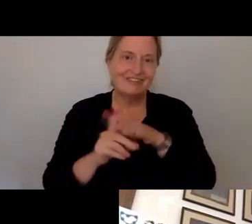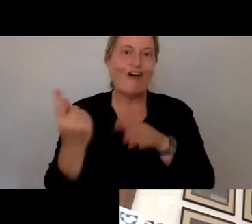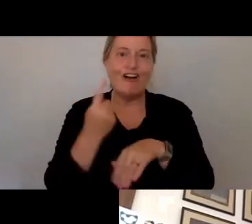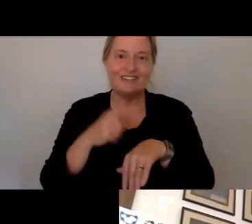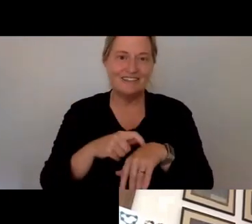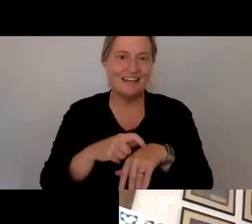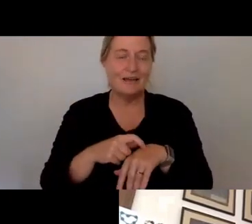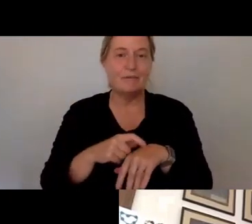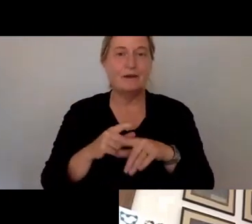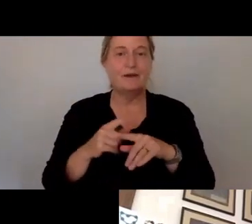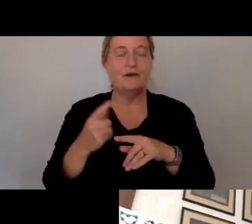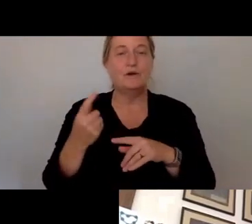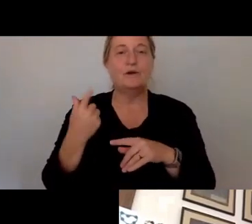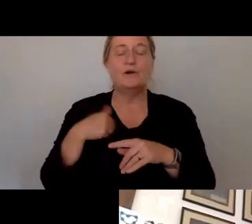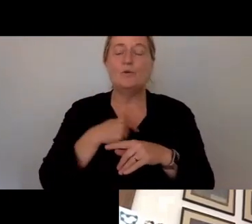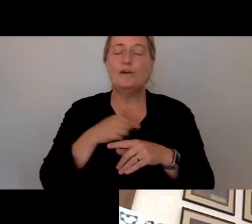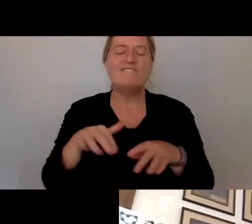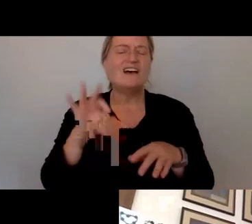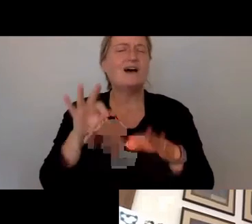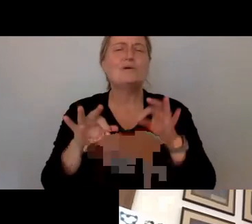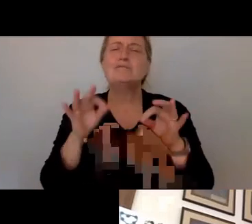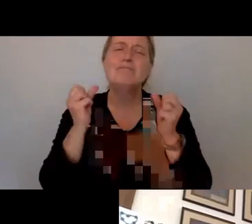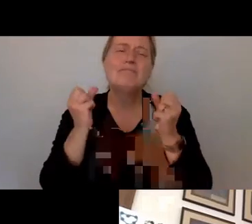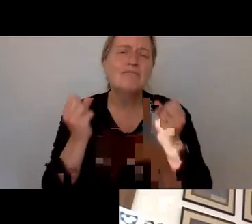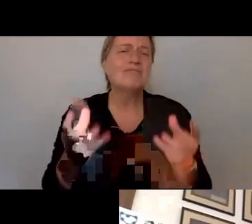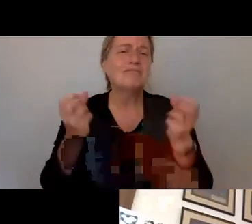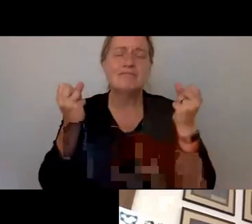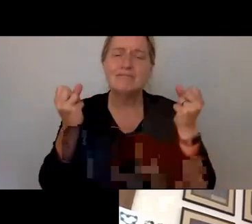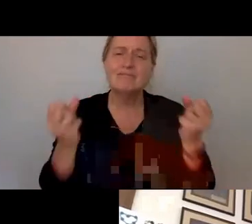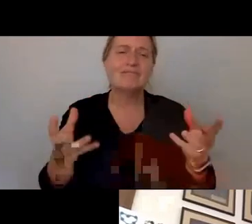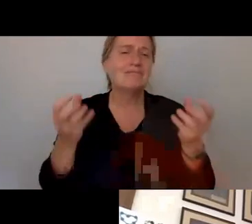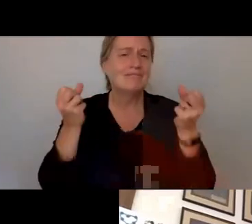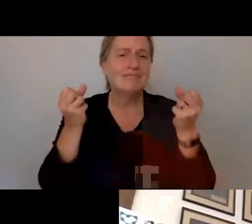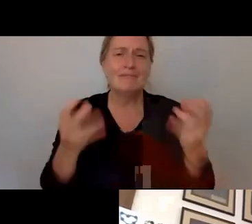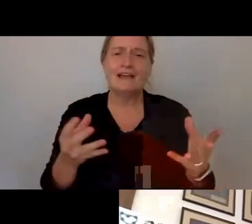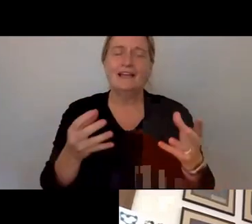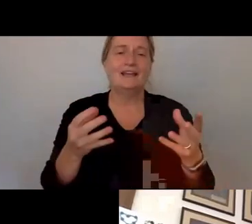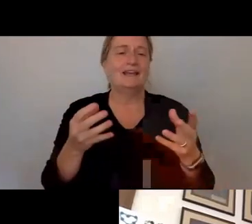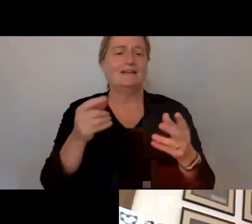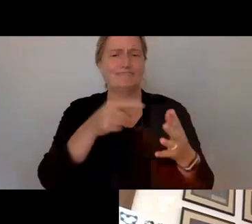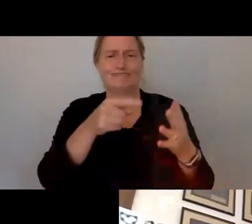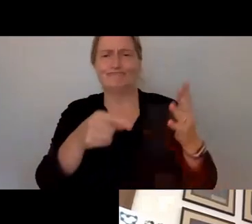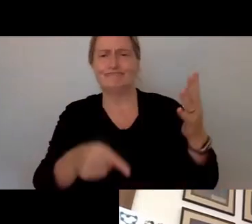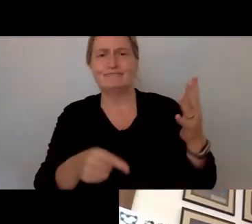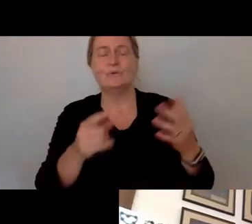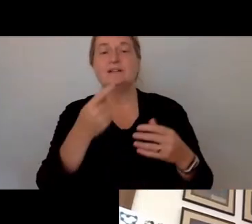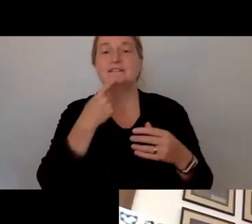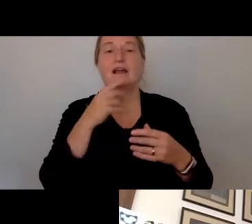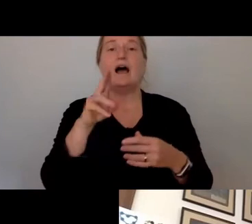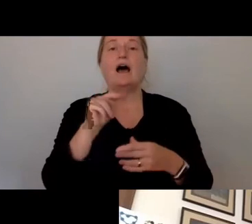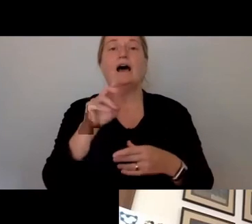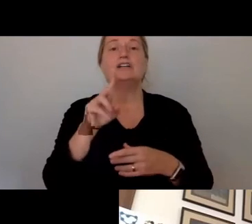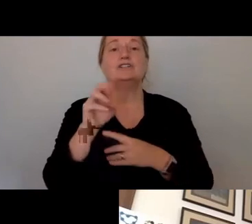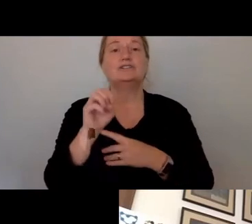this, we came across hundreds of points where undue hardship upon an agency